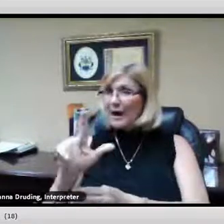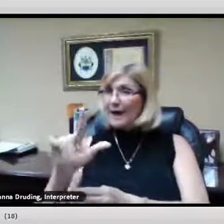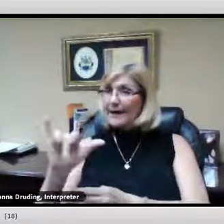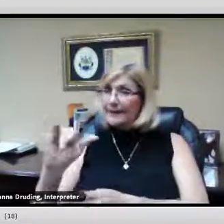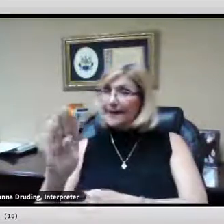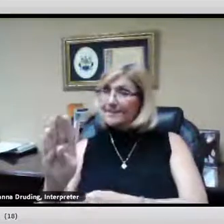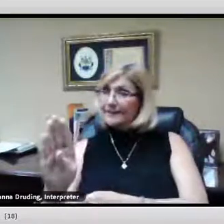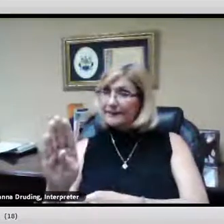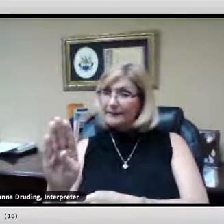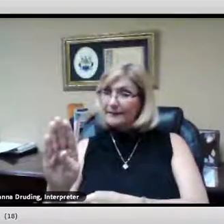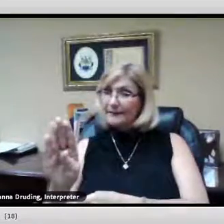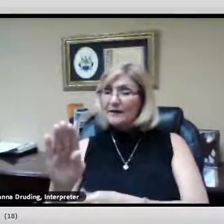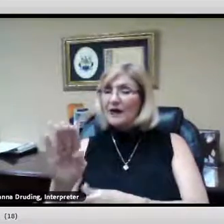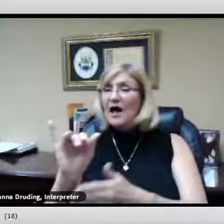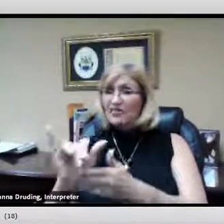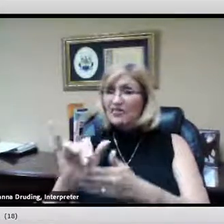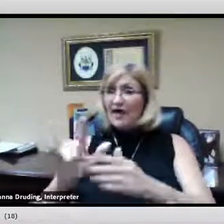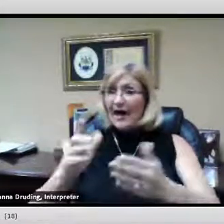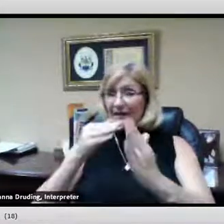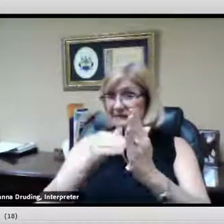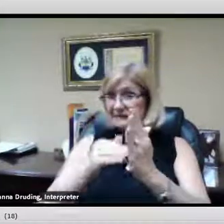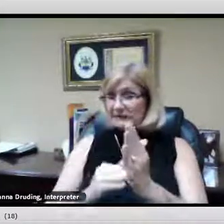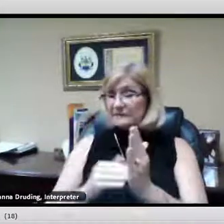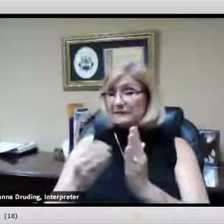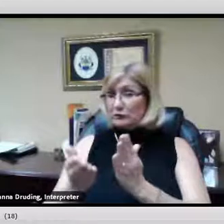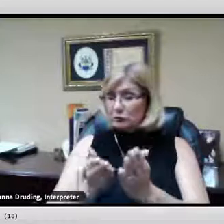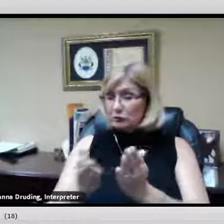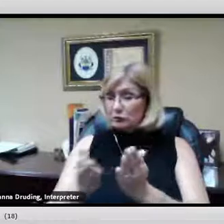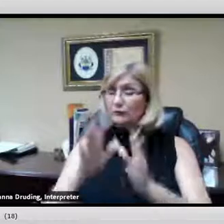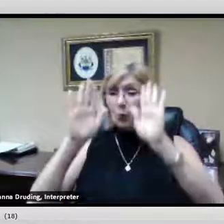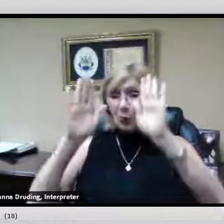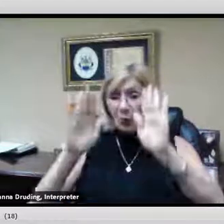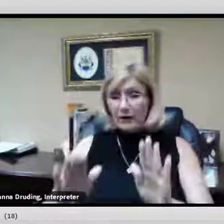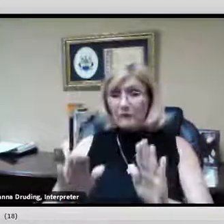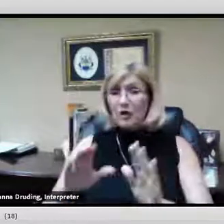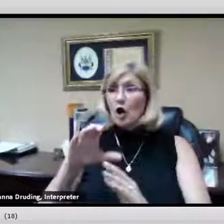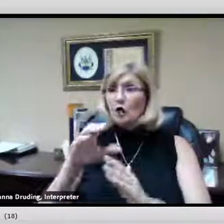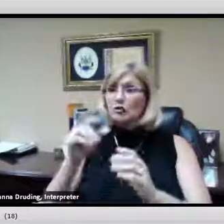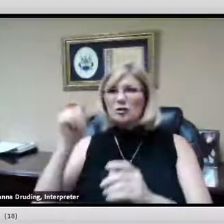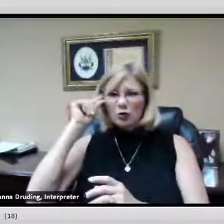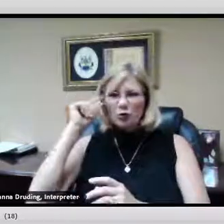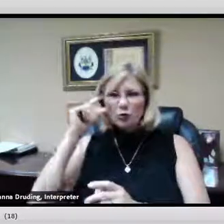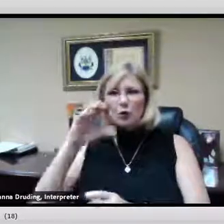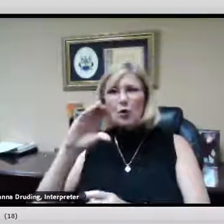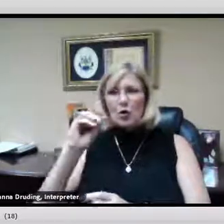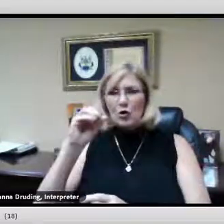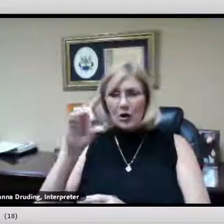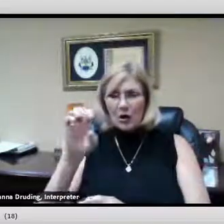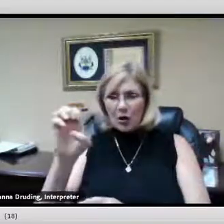LIB. That listserv is wonderful. You just Google Code for Lib or